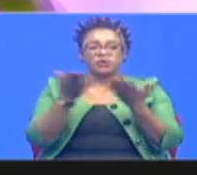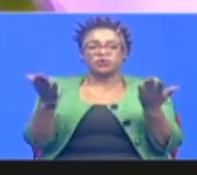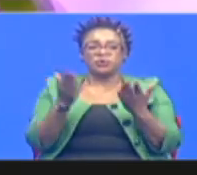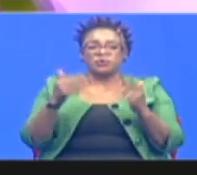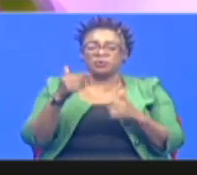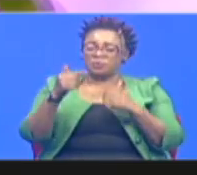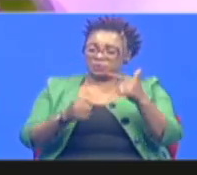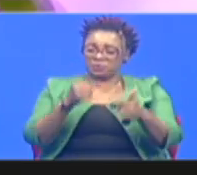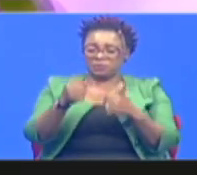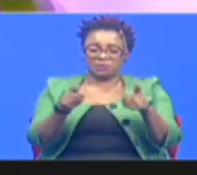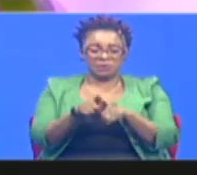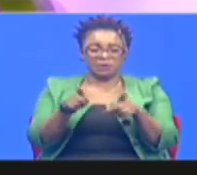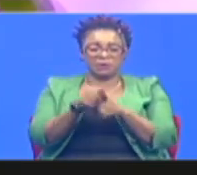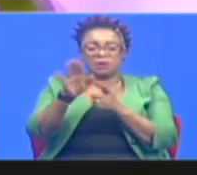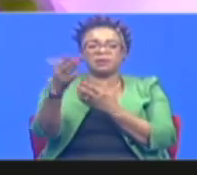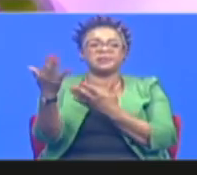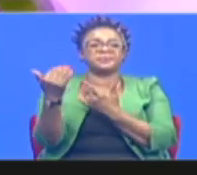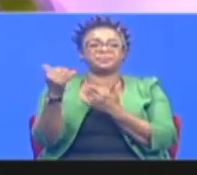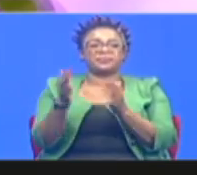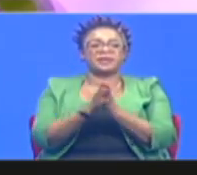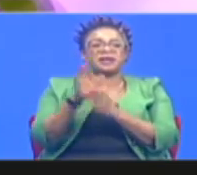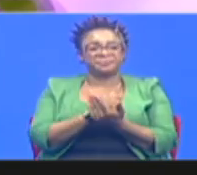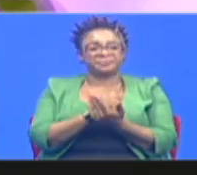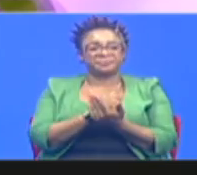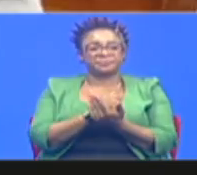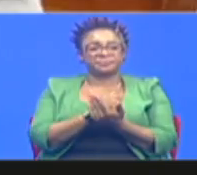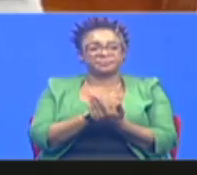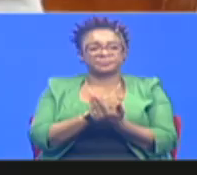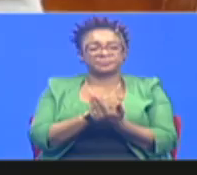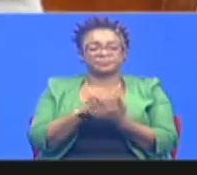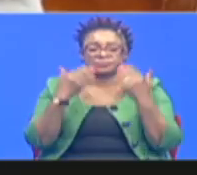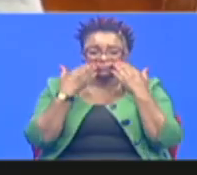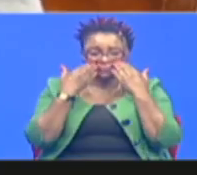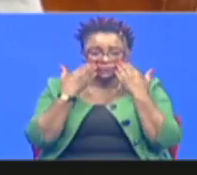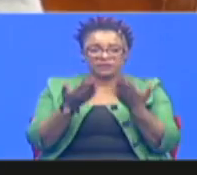as her wishes. And thank you, Mike. Masai,